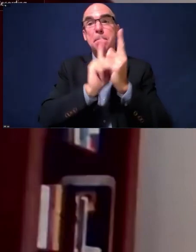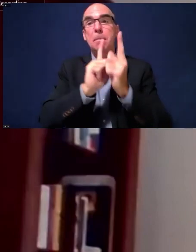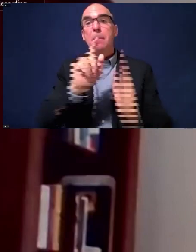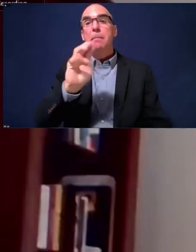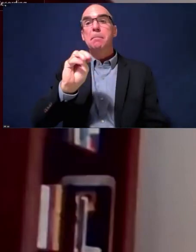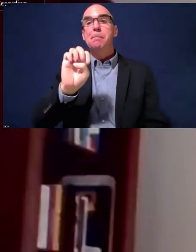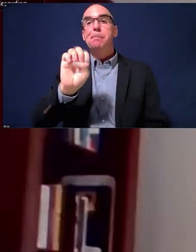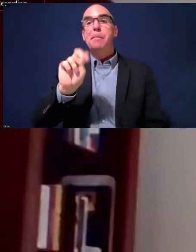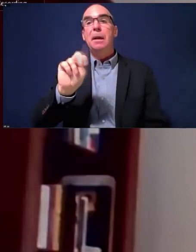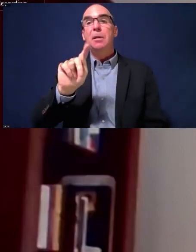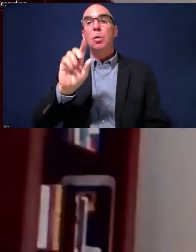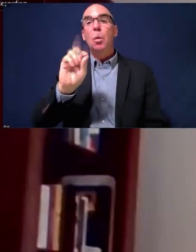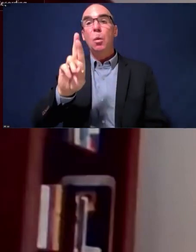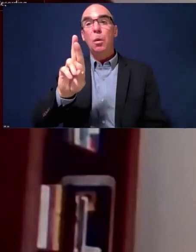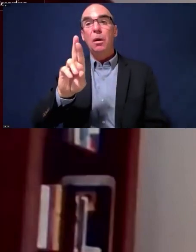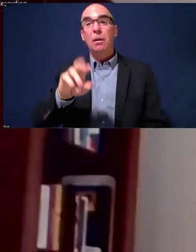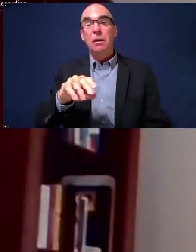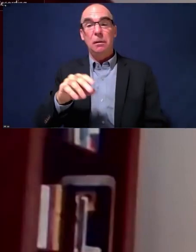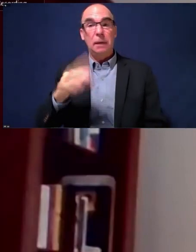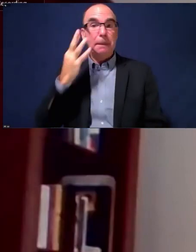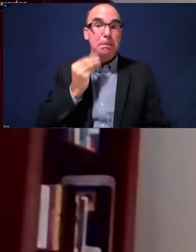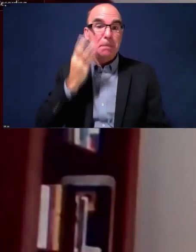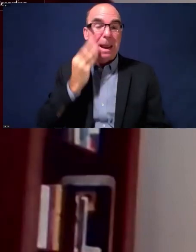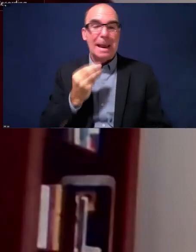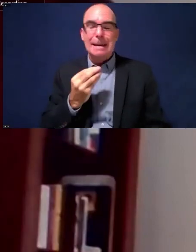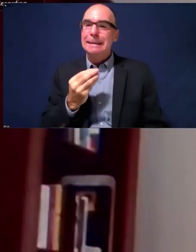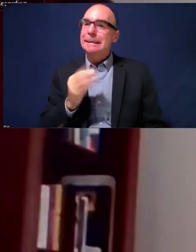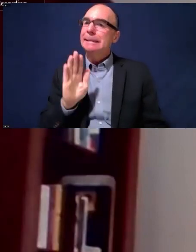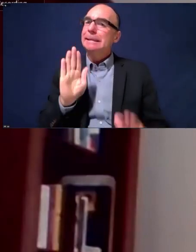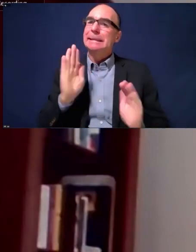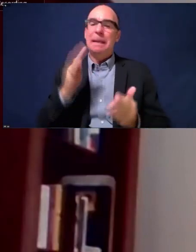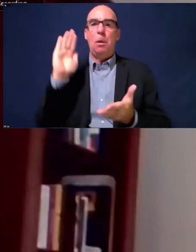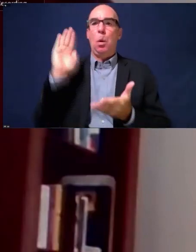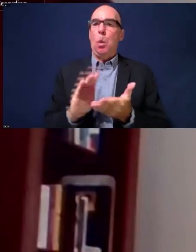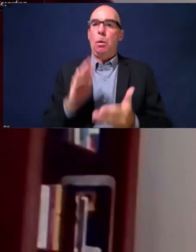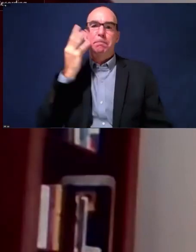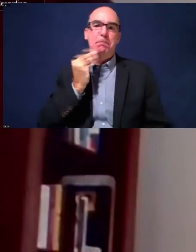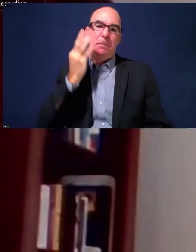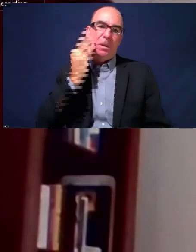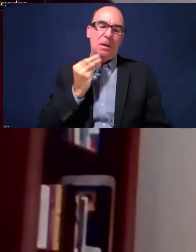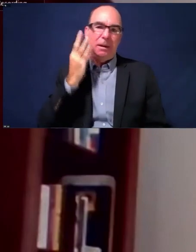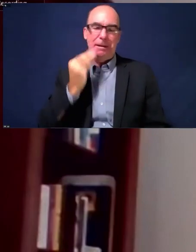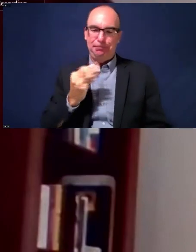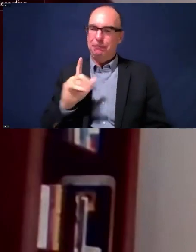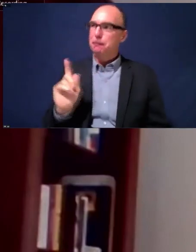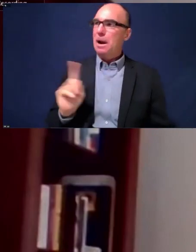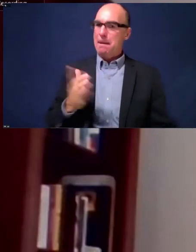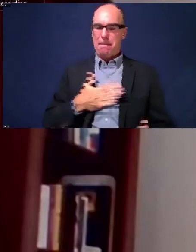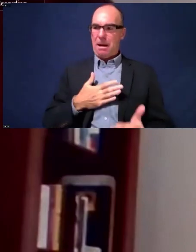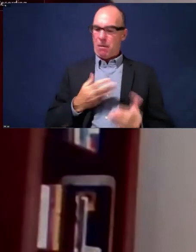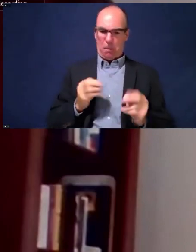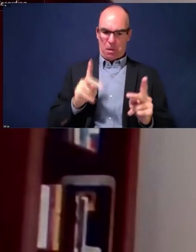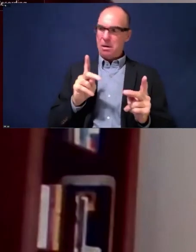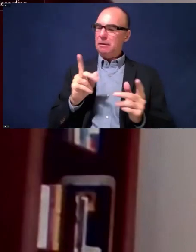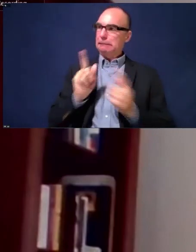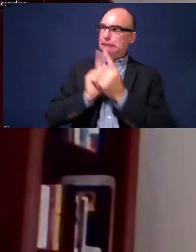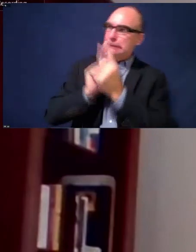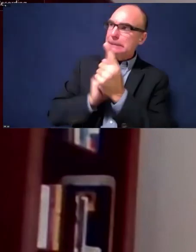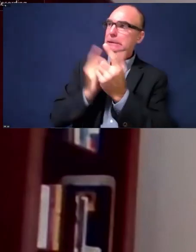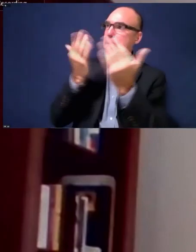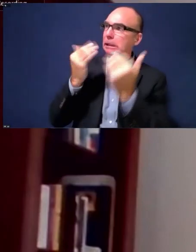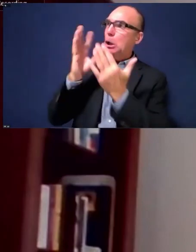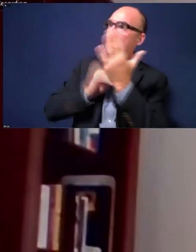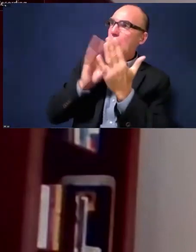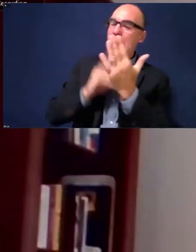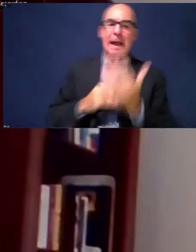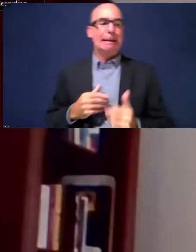at all levels of the institution. Mentorship networks, as we know, are the key to success in universities at all levels, and